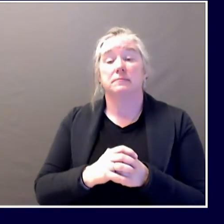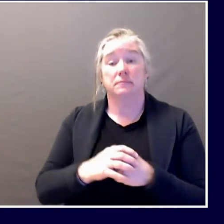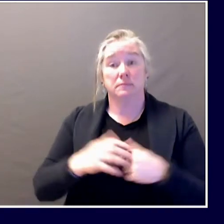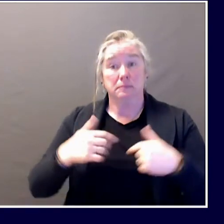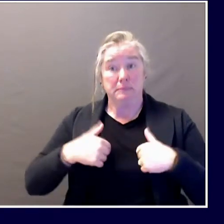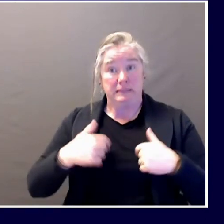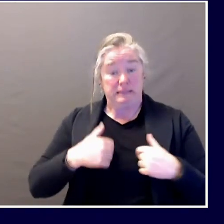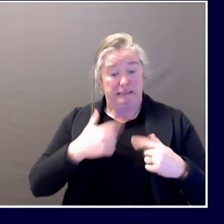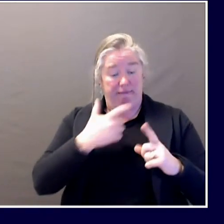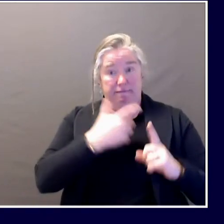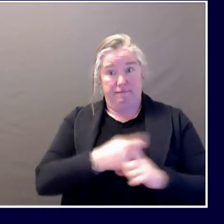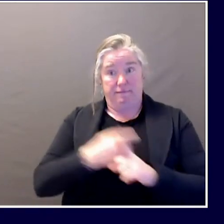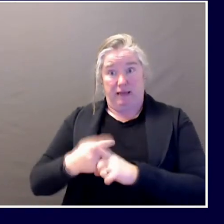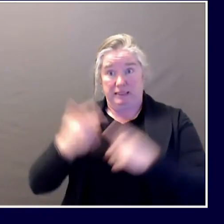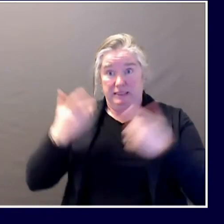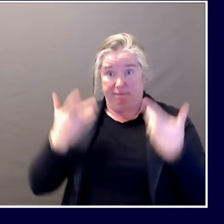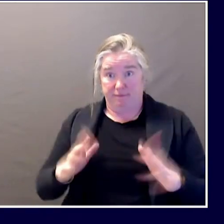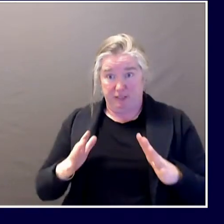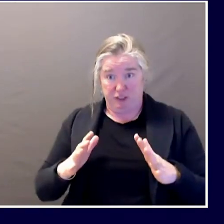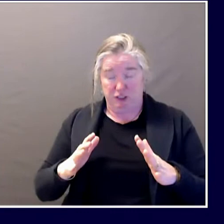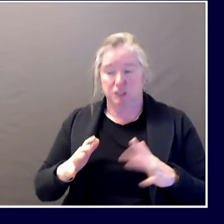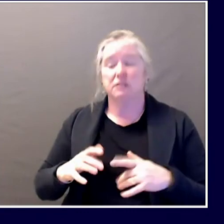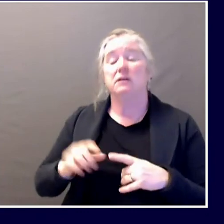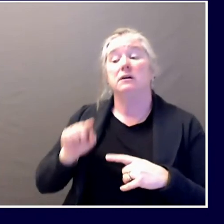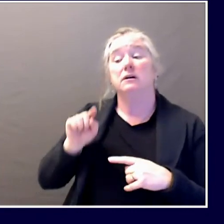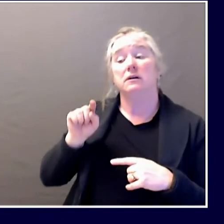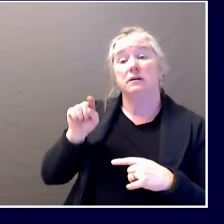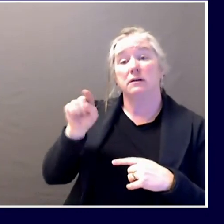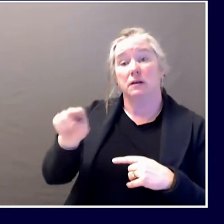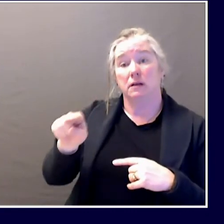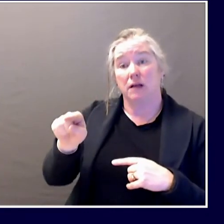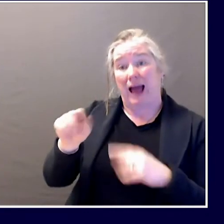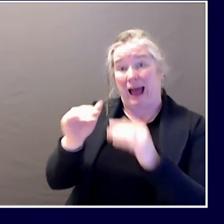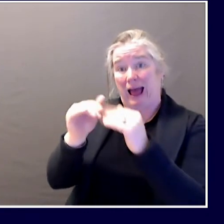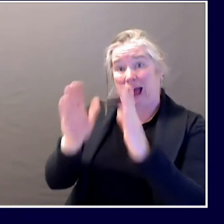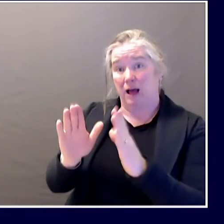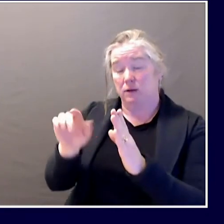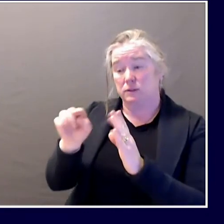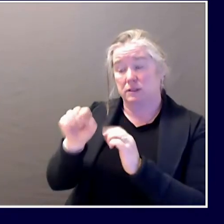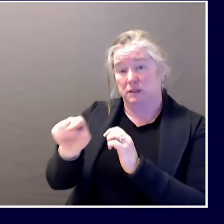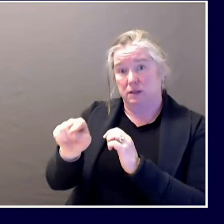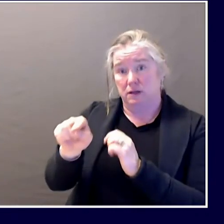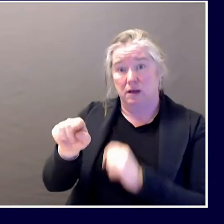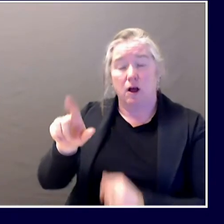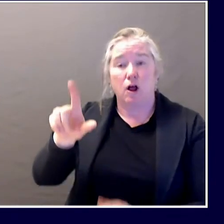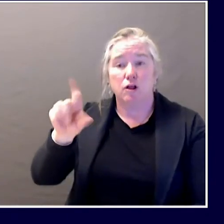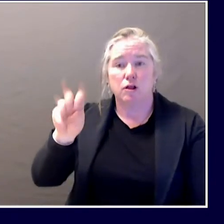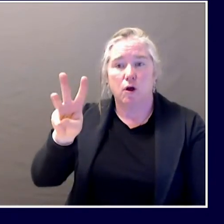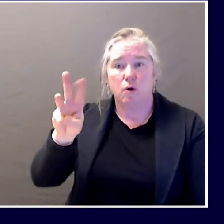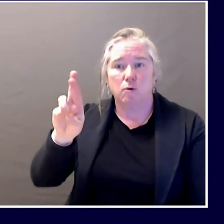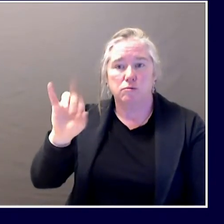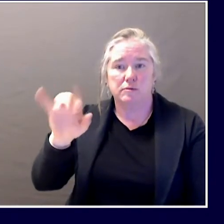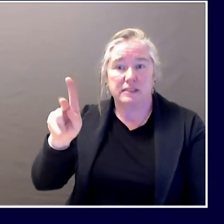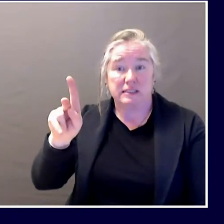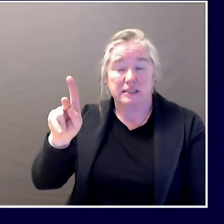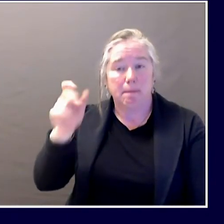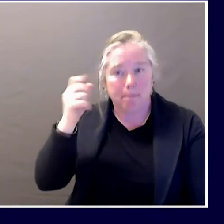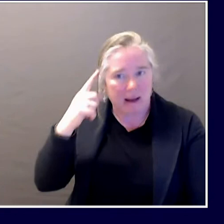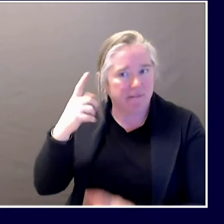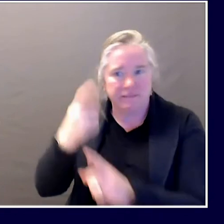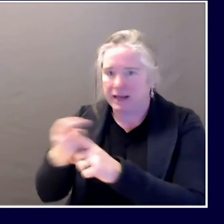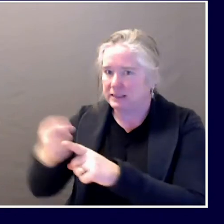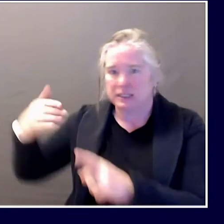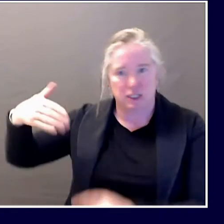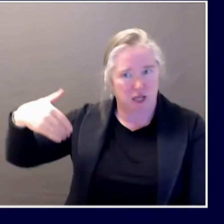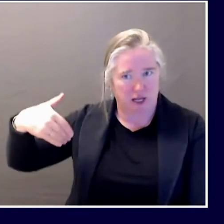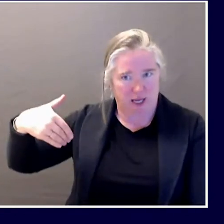unvaccinated people from a single household who are themselves at low risk for catching COVID or suffering